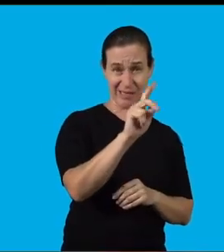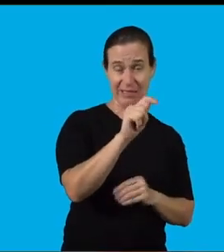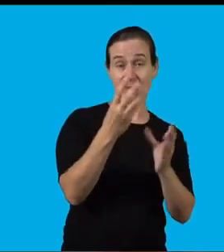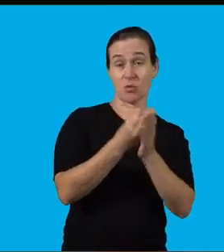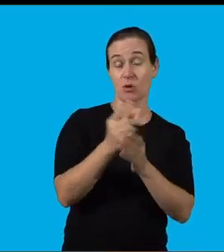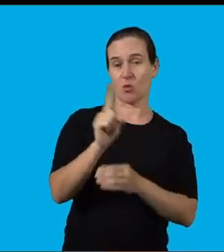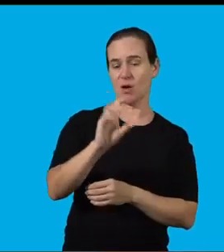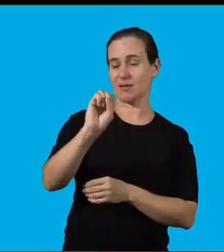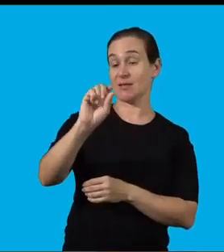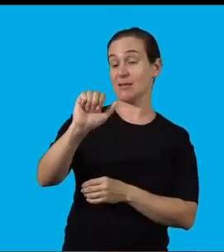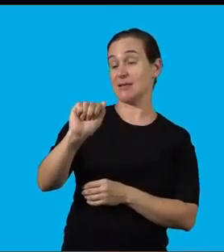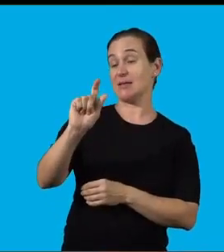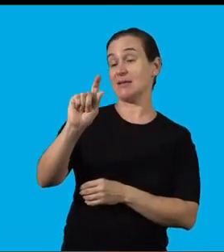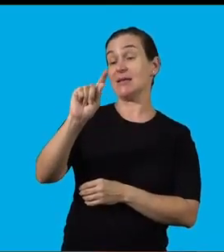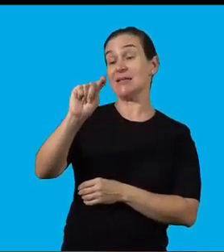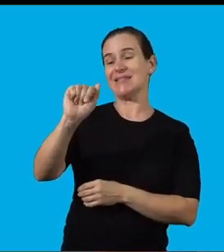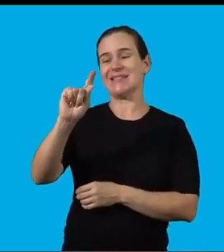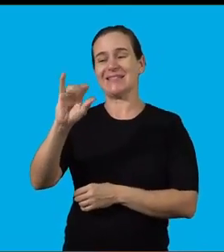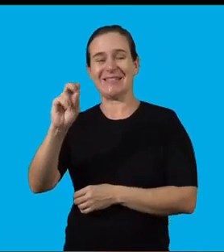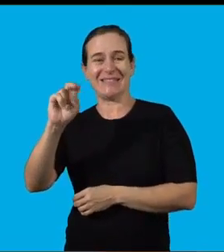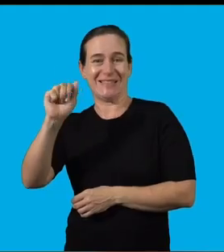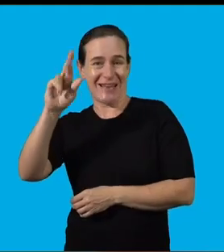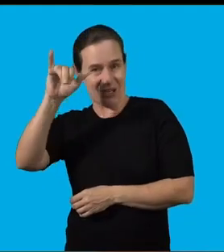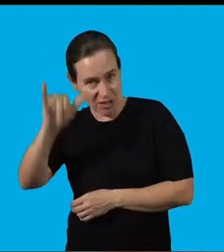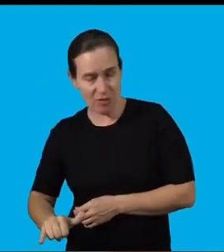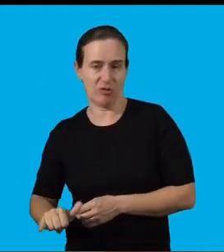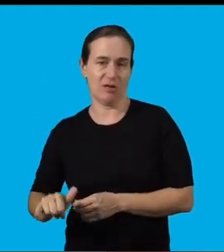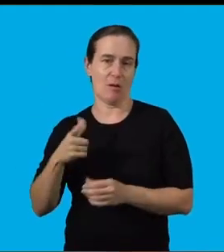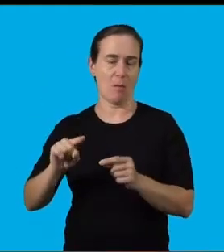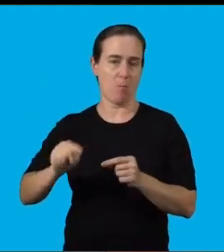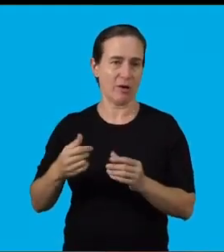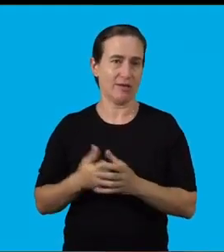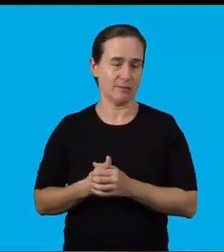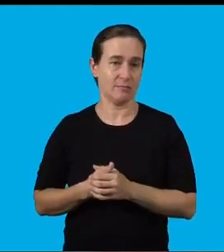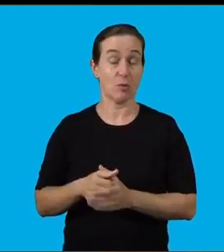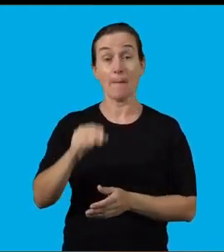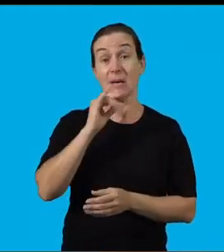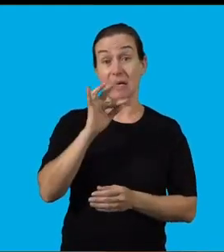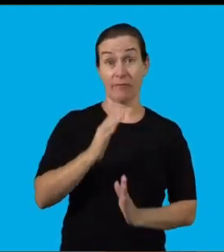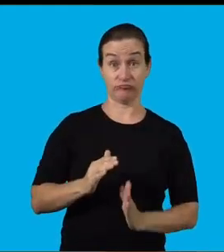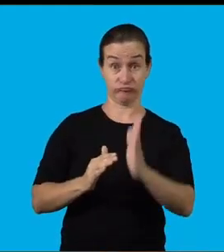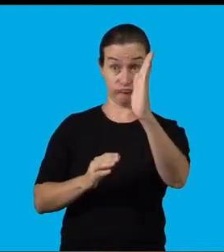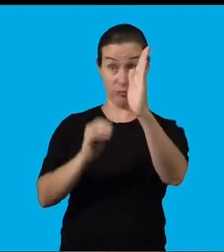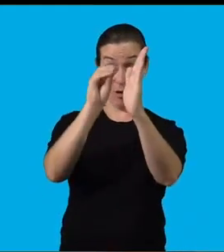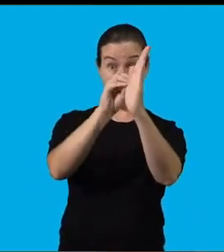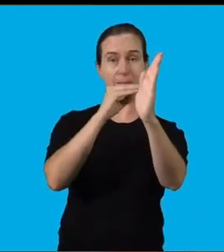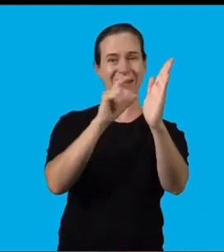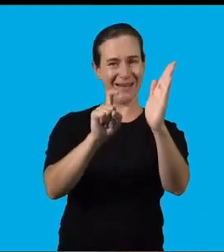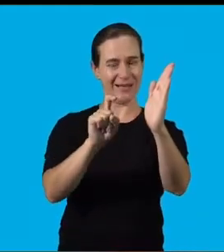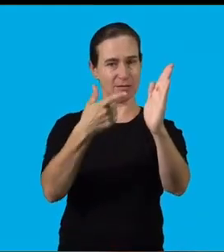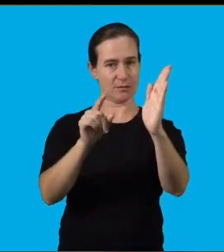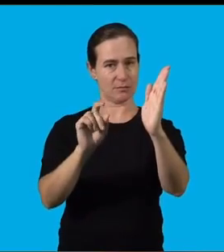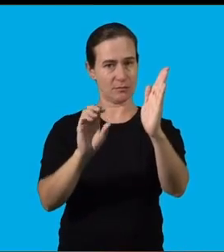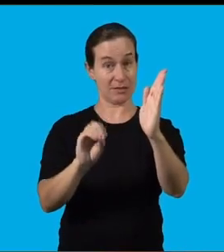with stationary points. Remember, if you're looking at an intercept, either an x or a y value is going to be 0. Okay, so